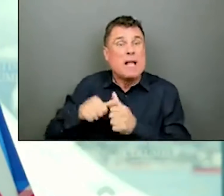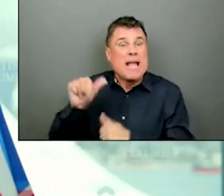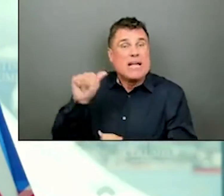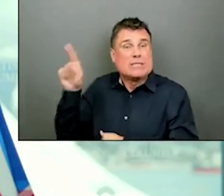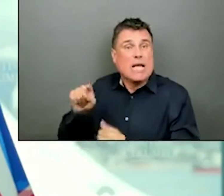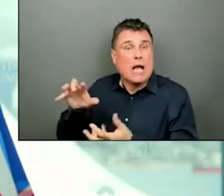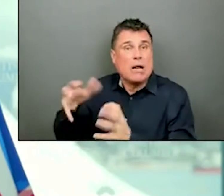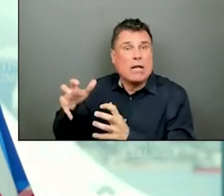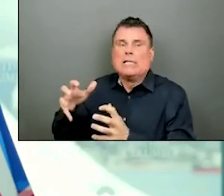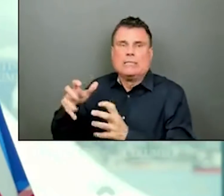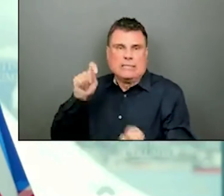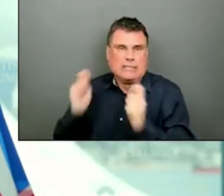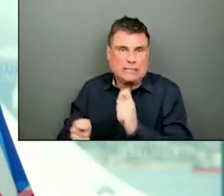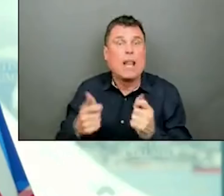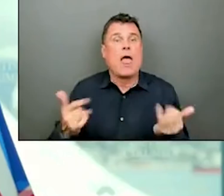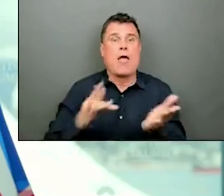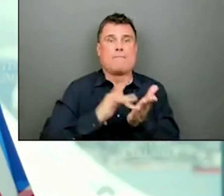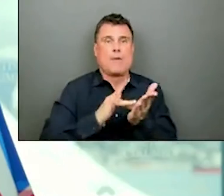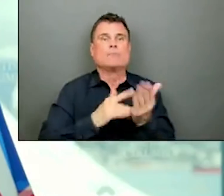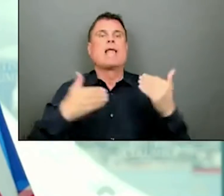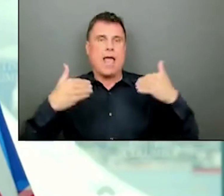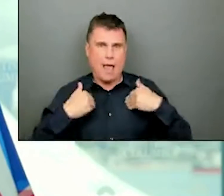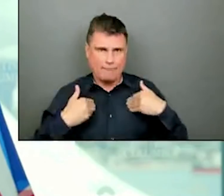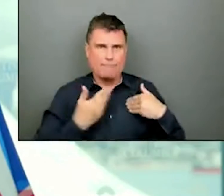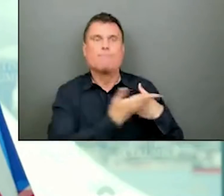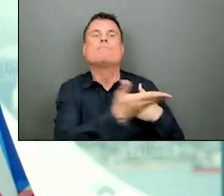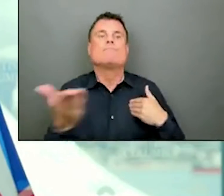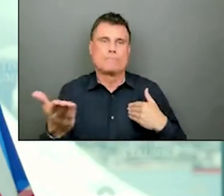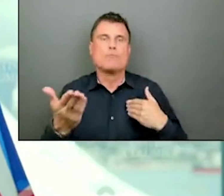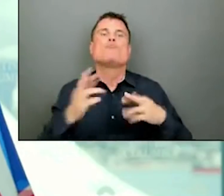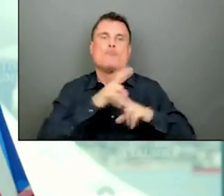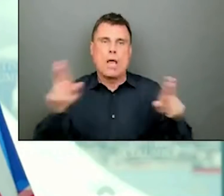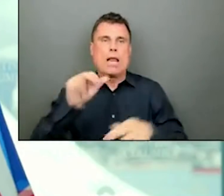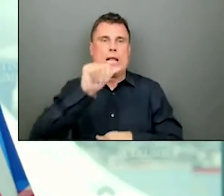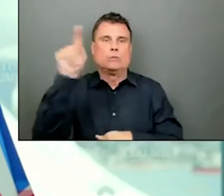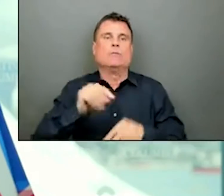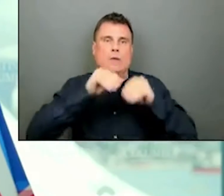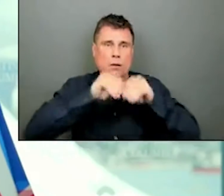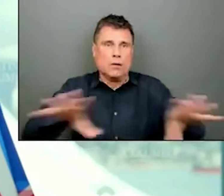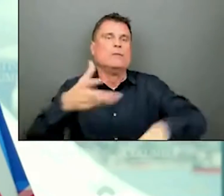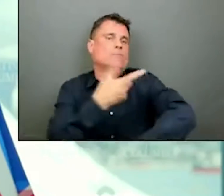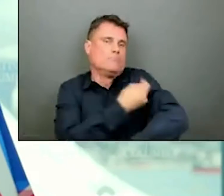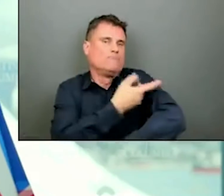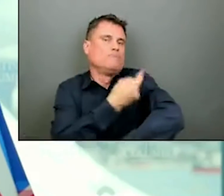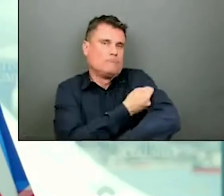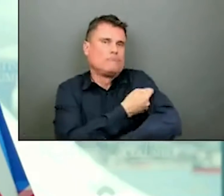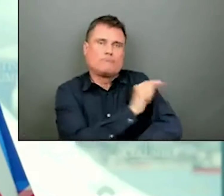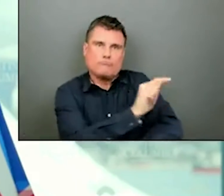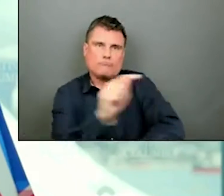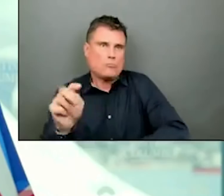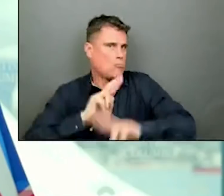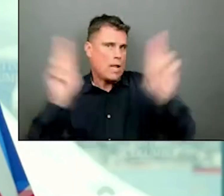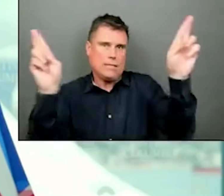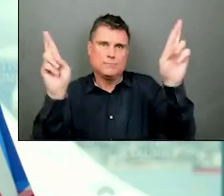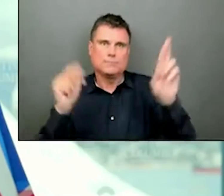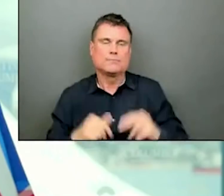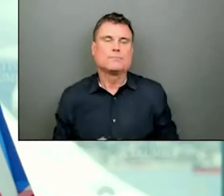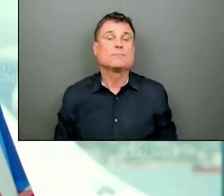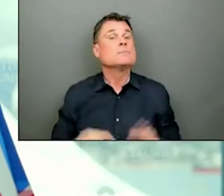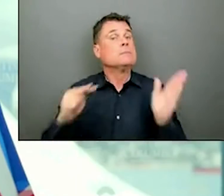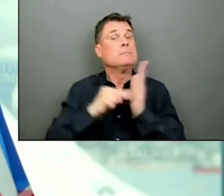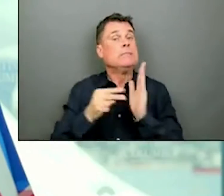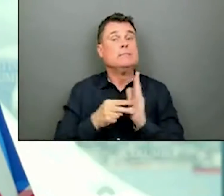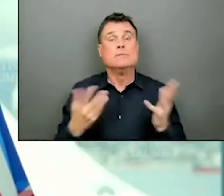distribute tens of thousands of vaccines to over 100 pharmacies in the Lower Mainland. And this ensured that our vaccines did